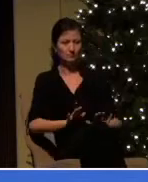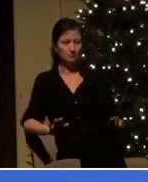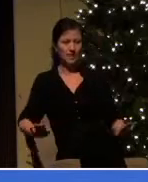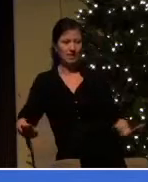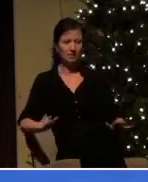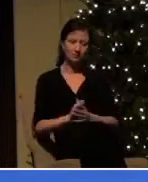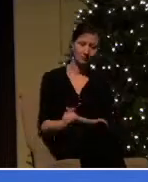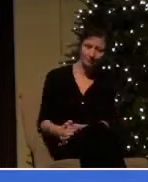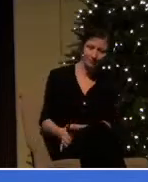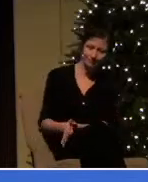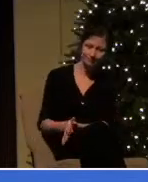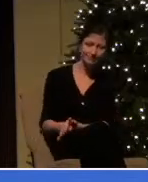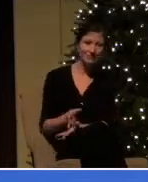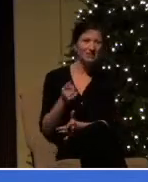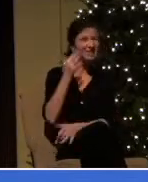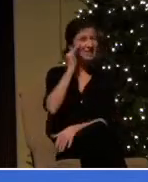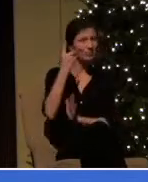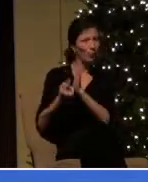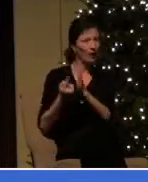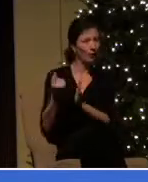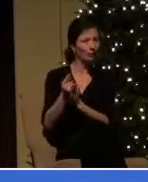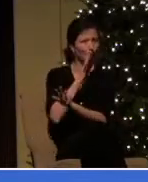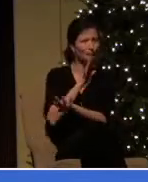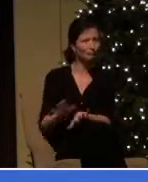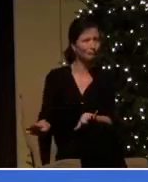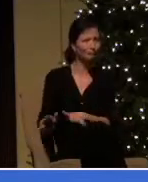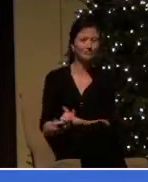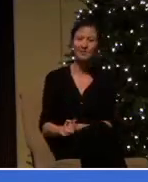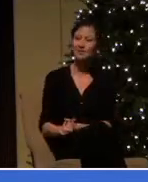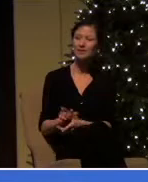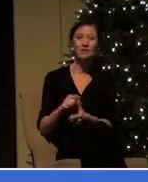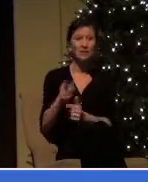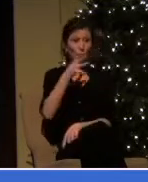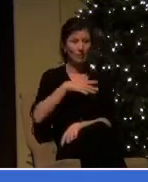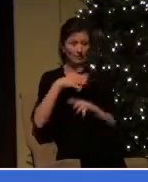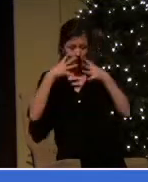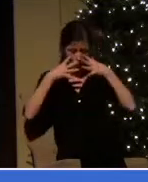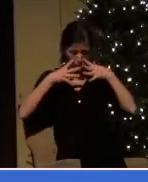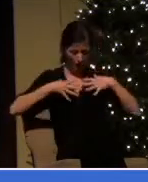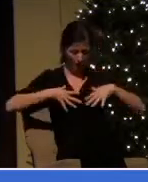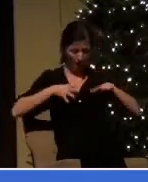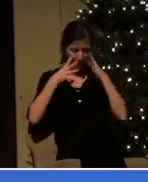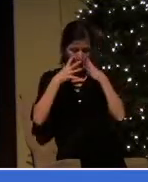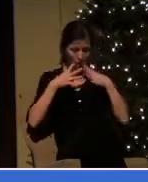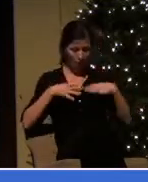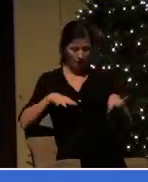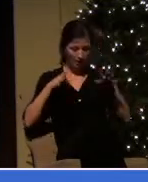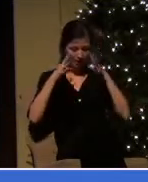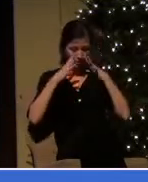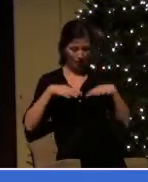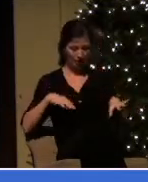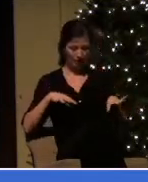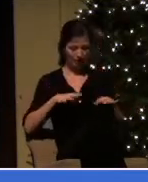in the air for what seemed like an hour. Suddenly, tears rolled down her cheeks.